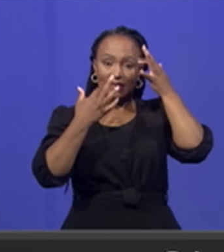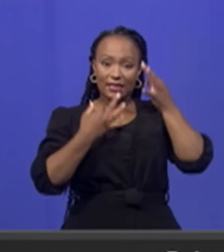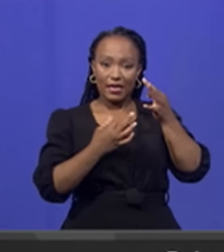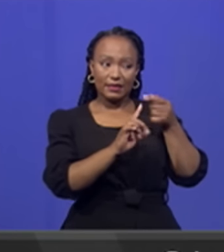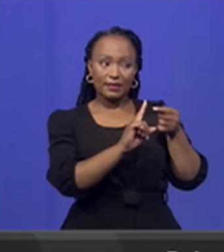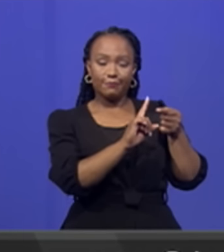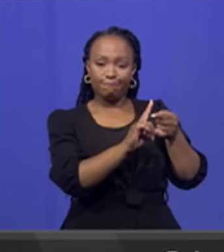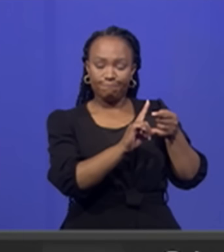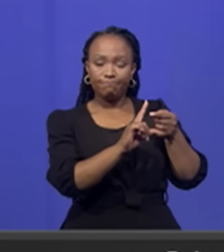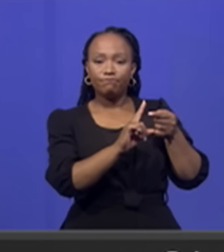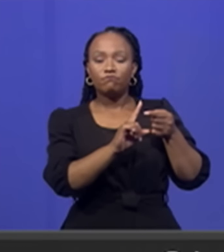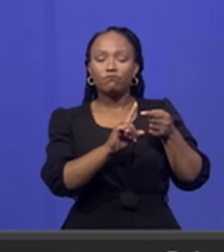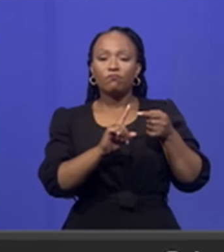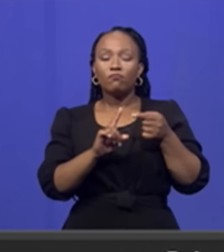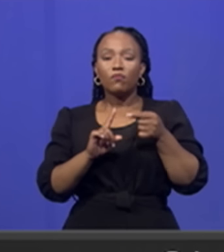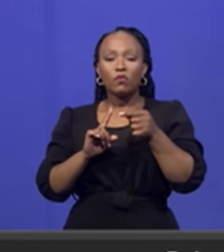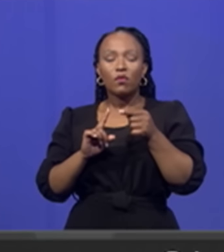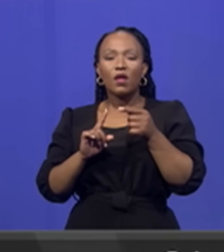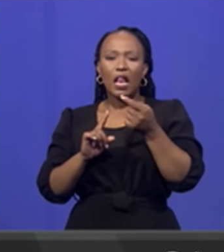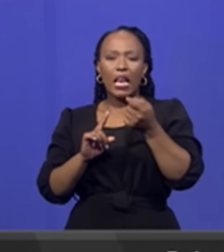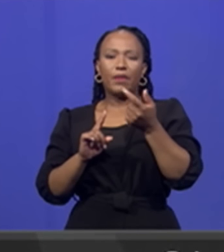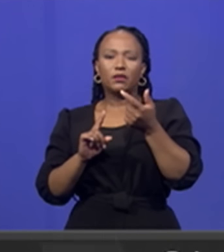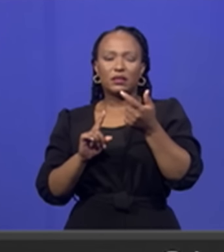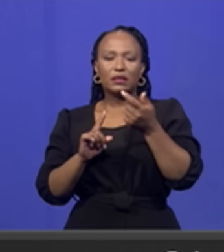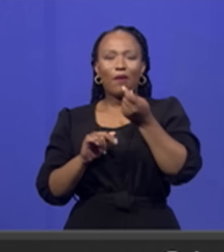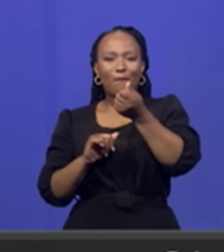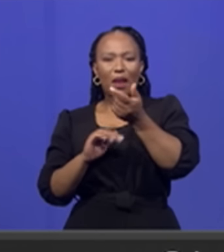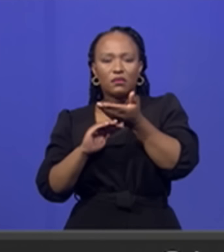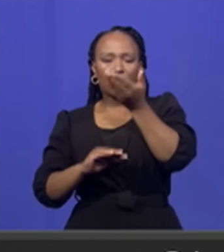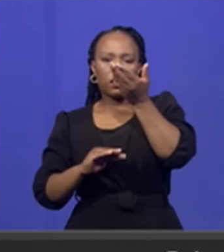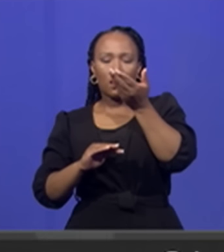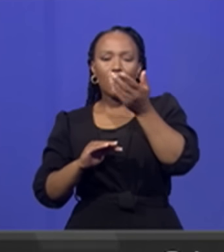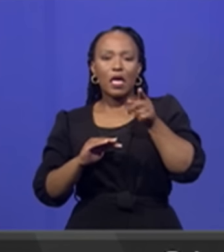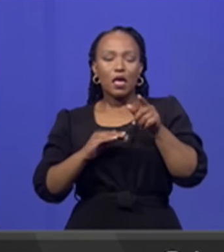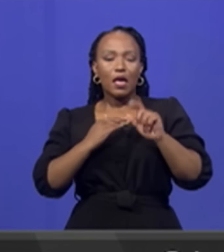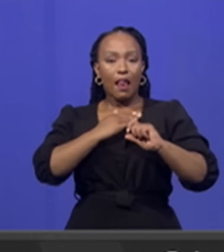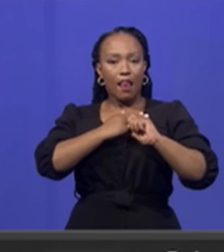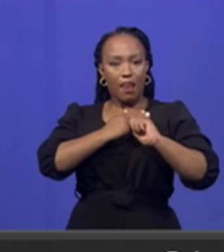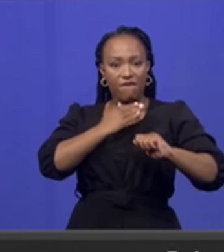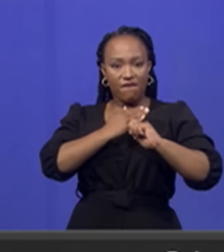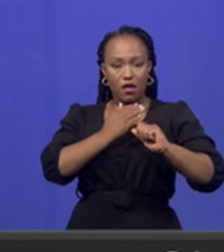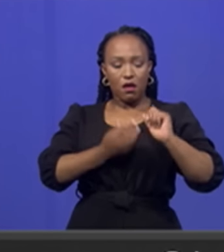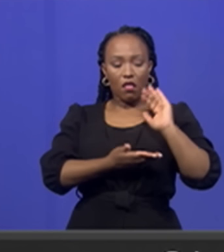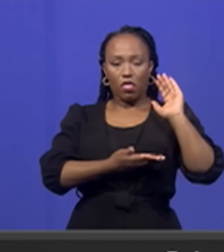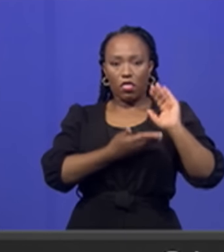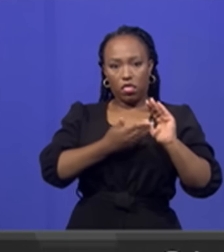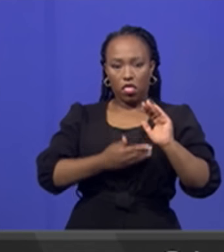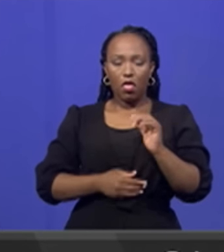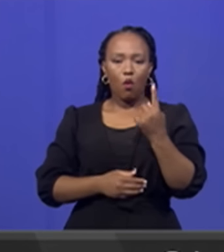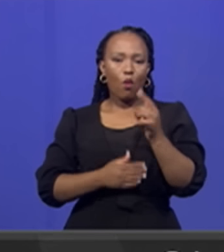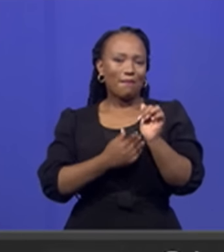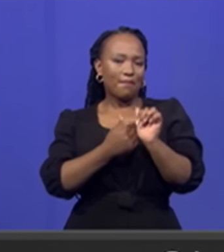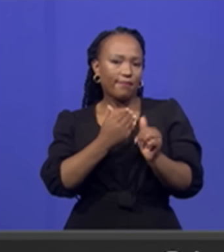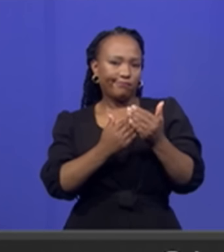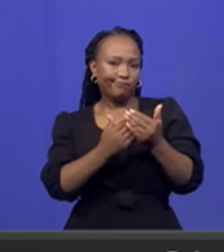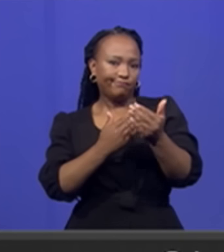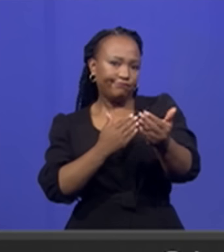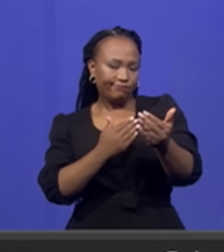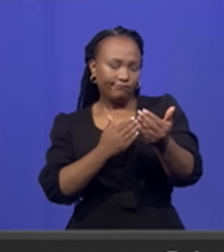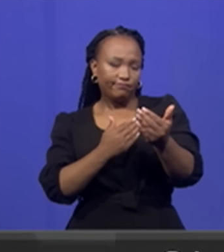to reduce that burden by the reduction of fuel levies for 1 month, and the month really is to